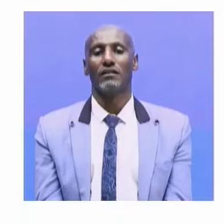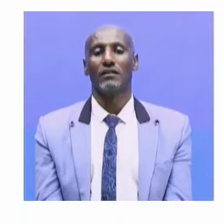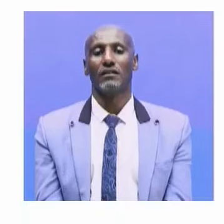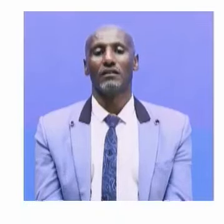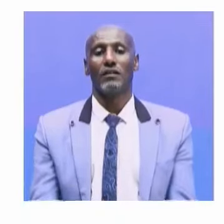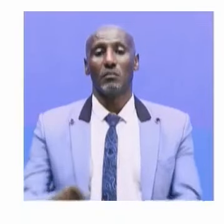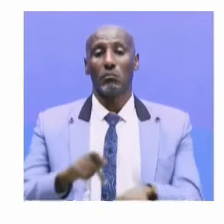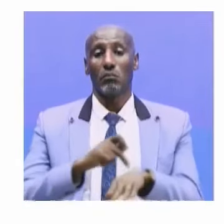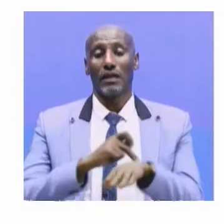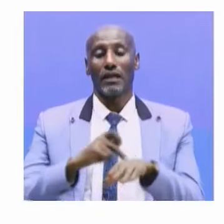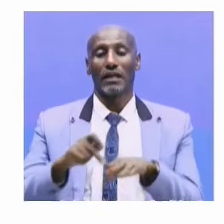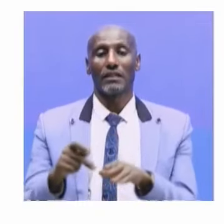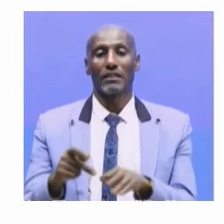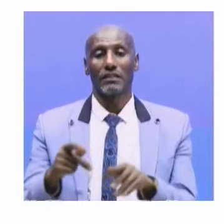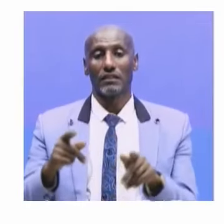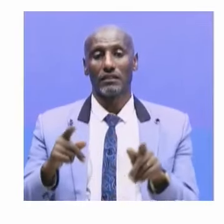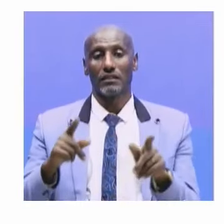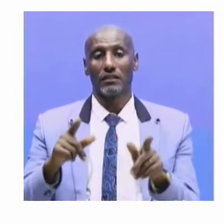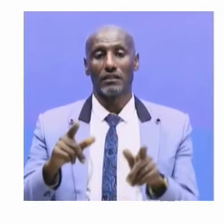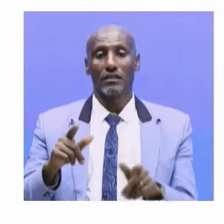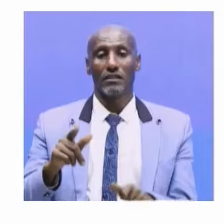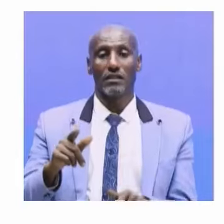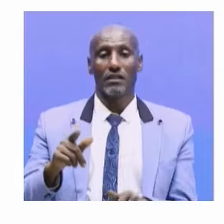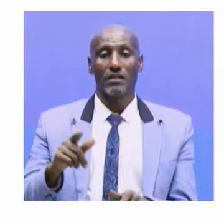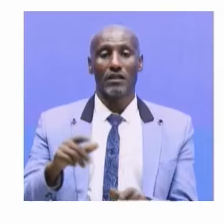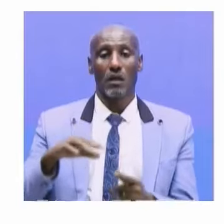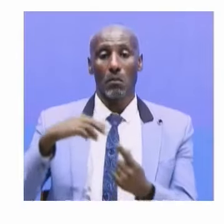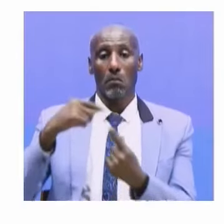blank bananas.